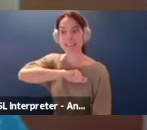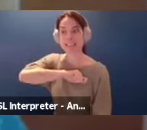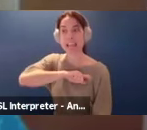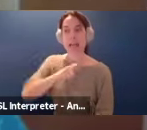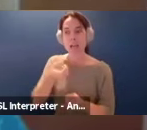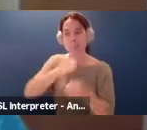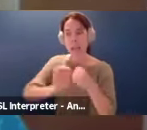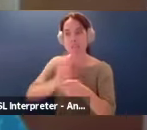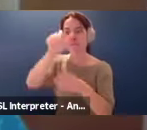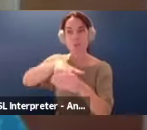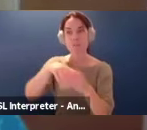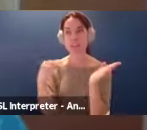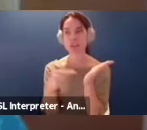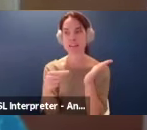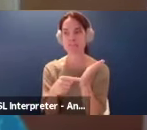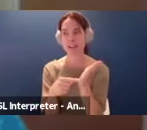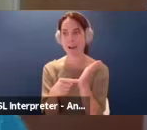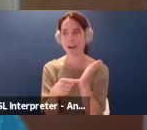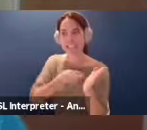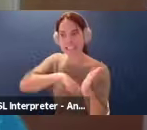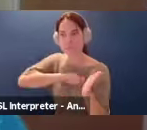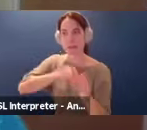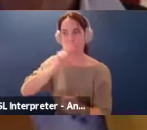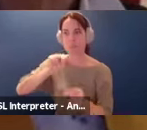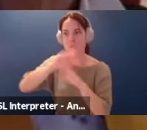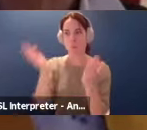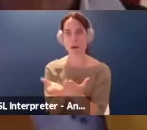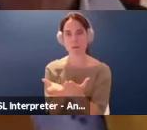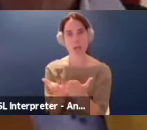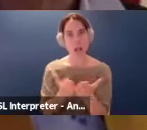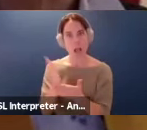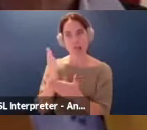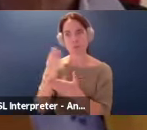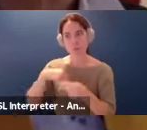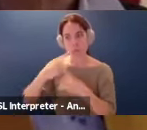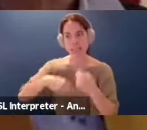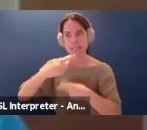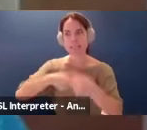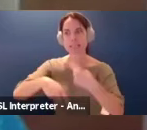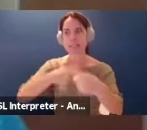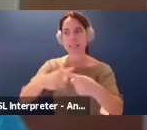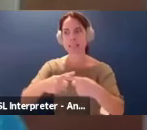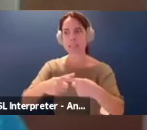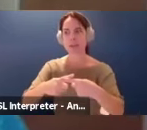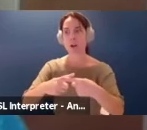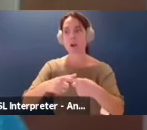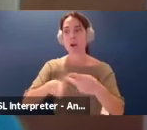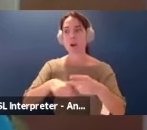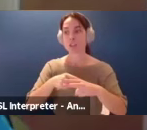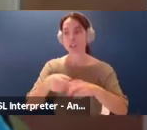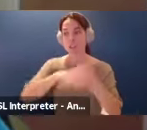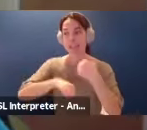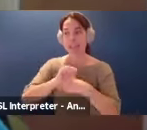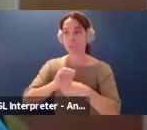to experience triratna within a variety of cultural contexts something which she really values living